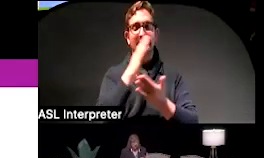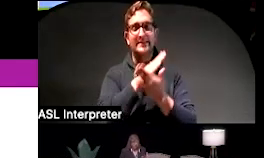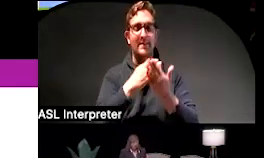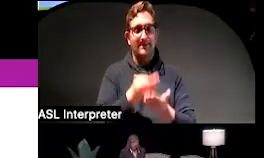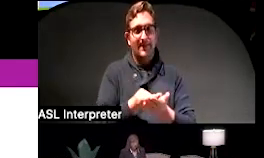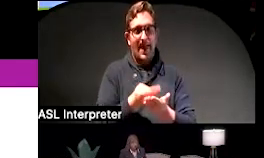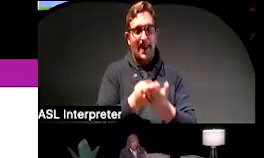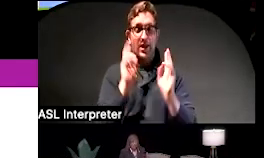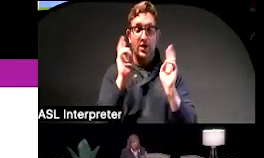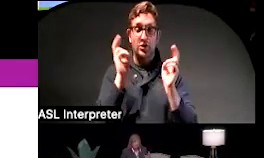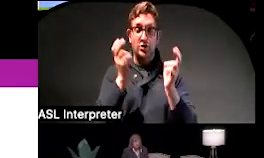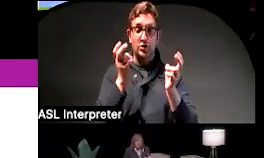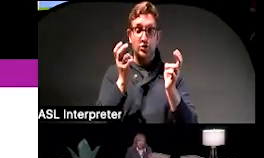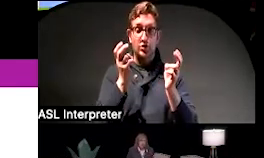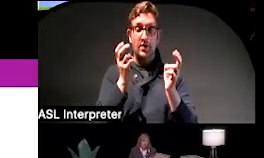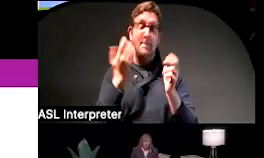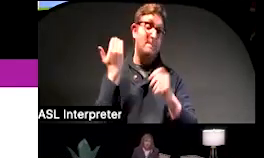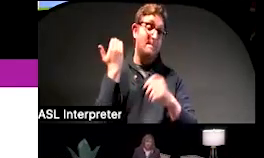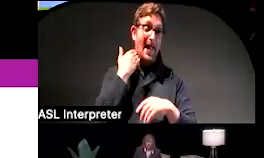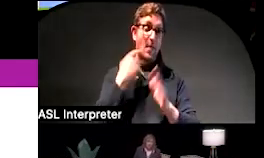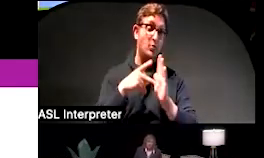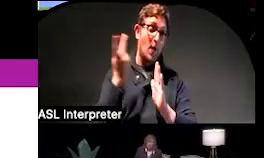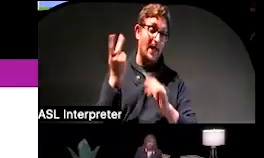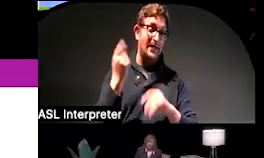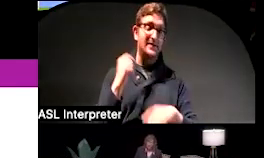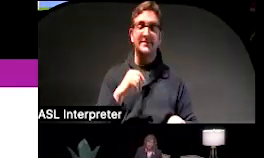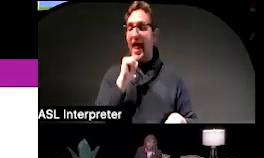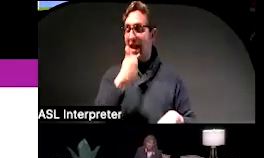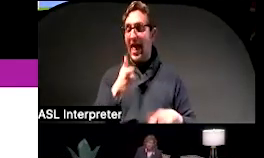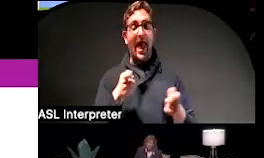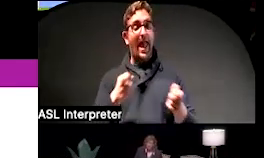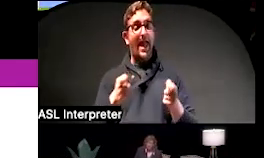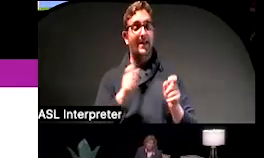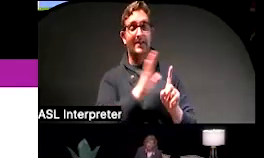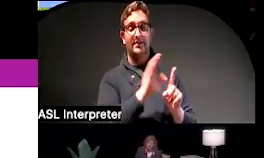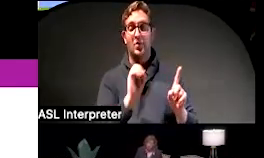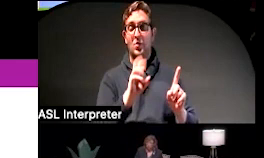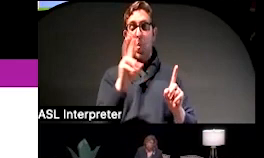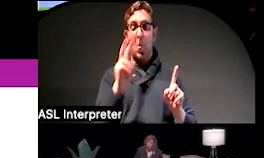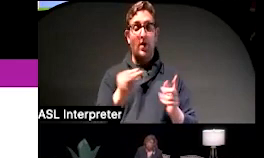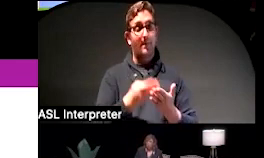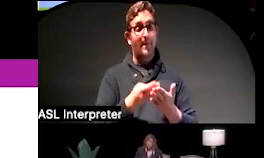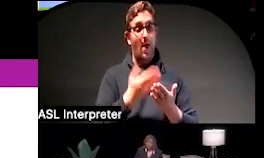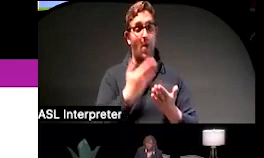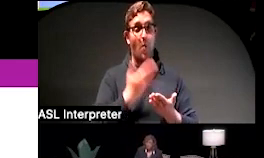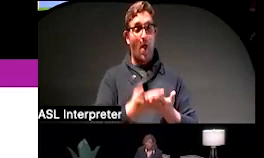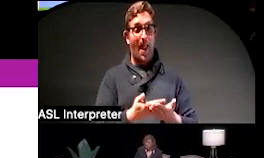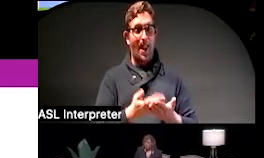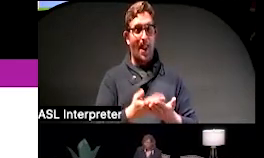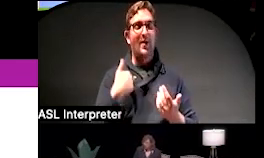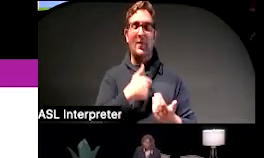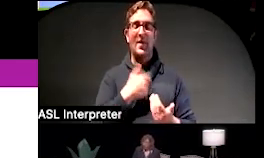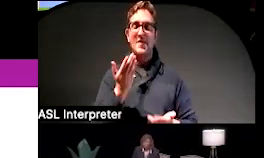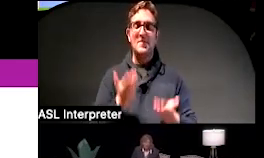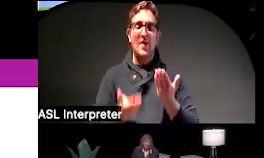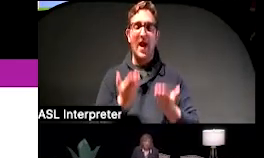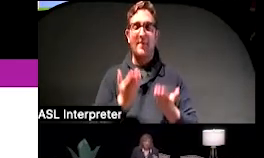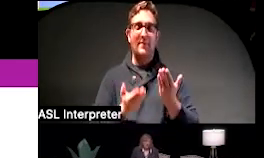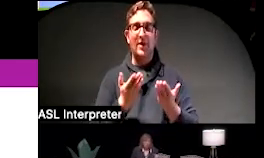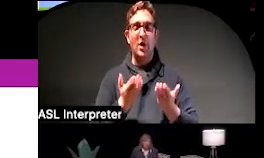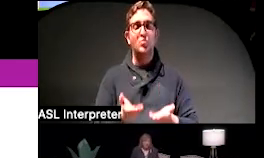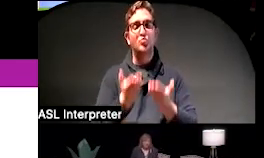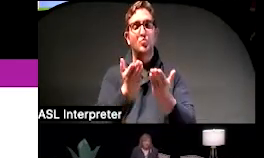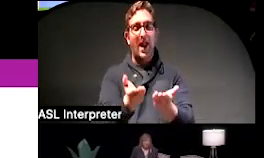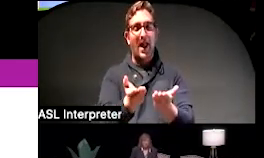gone bankrupt 2 times, and not really handled his own affairs well, we probably would have recommended